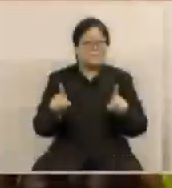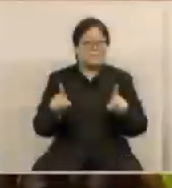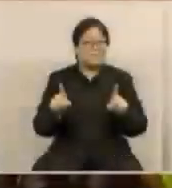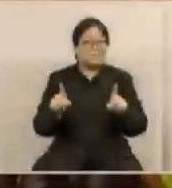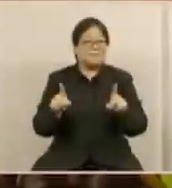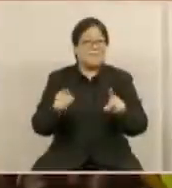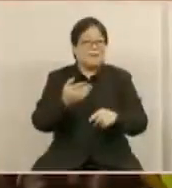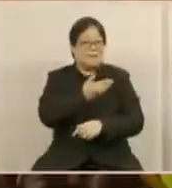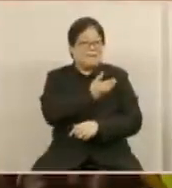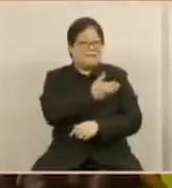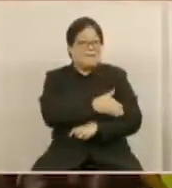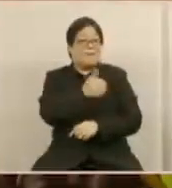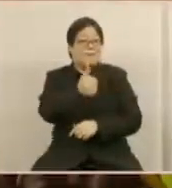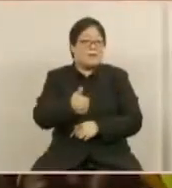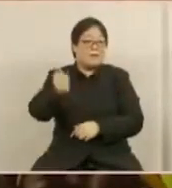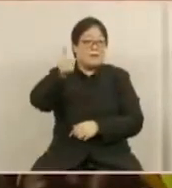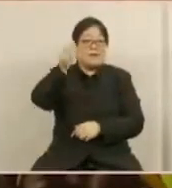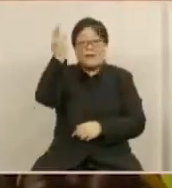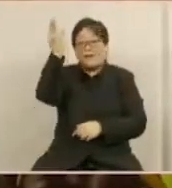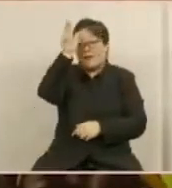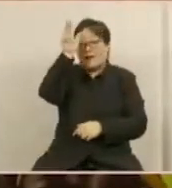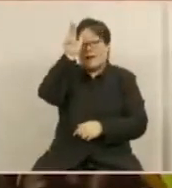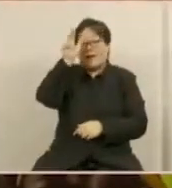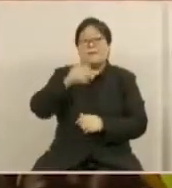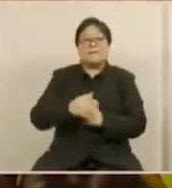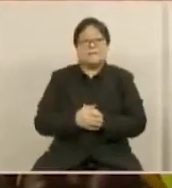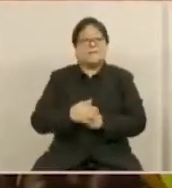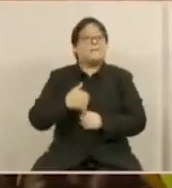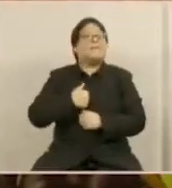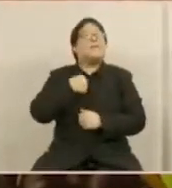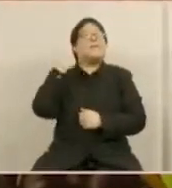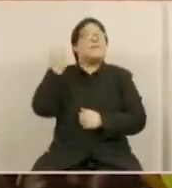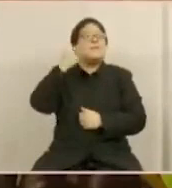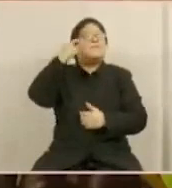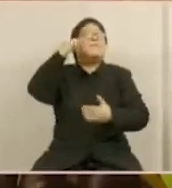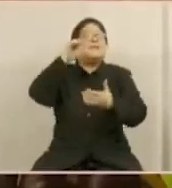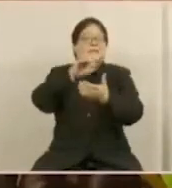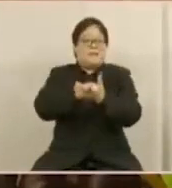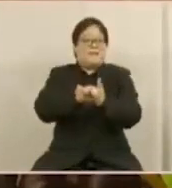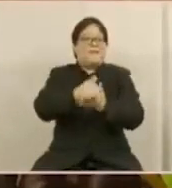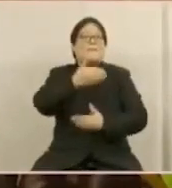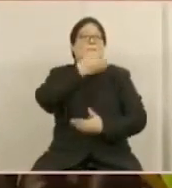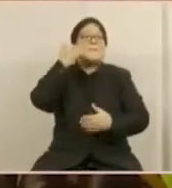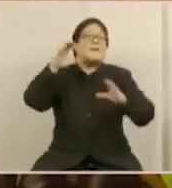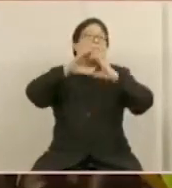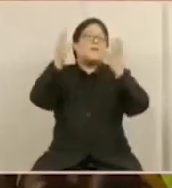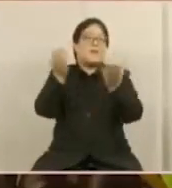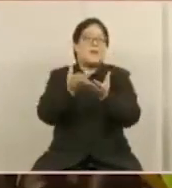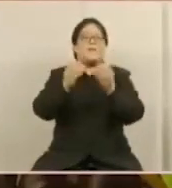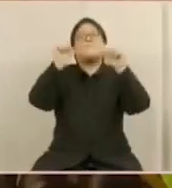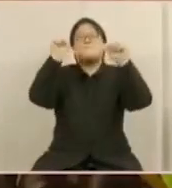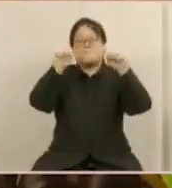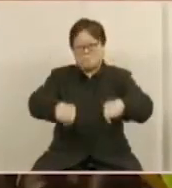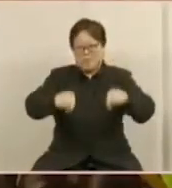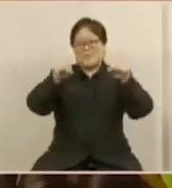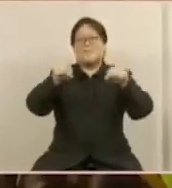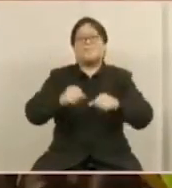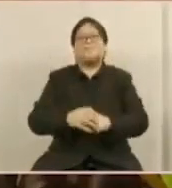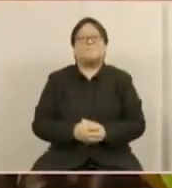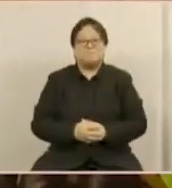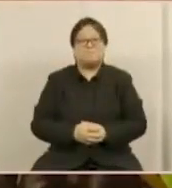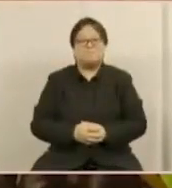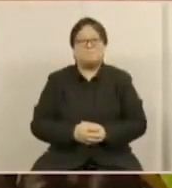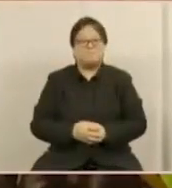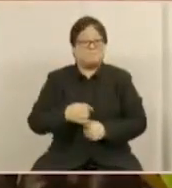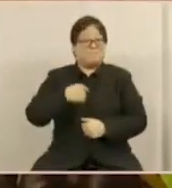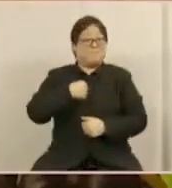As a former head of state and head of government, I always believe a better world is possible. My two